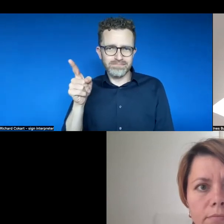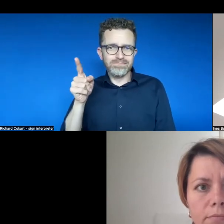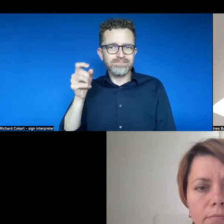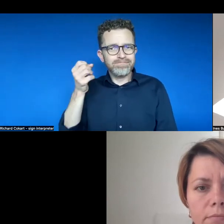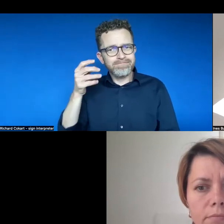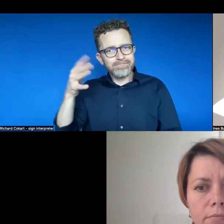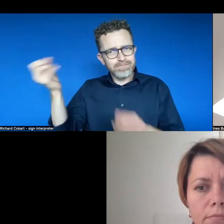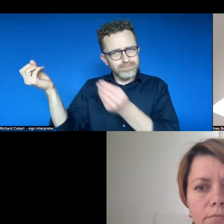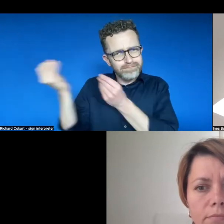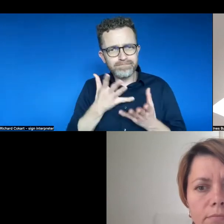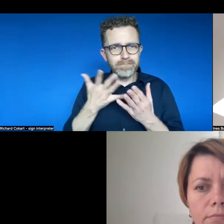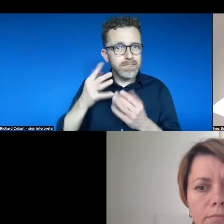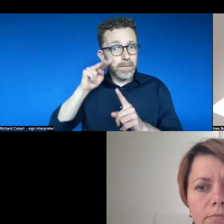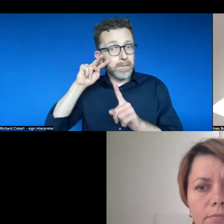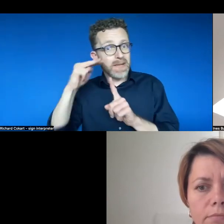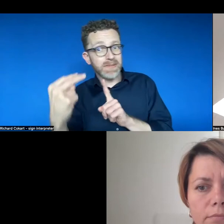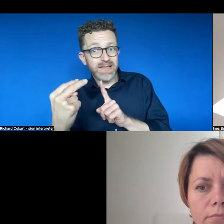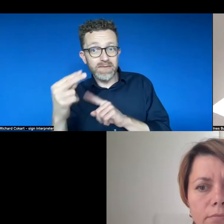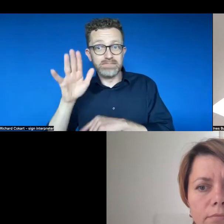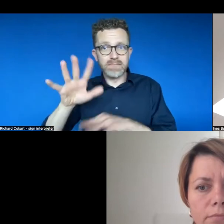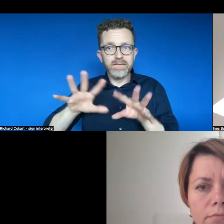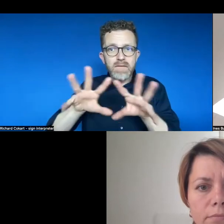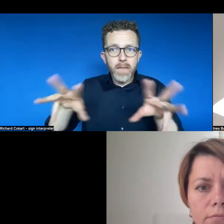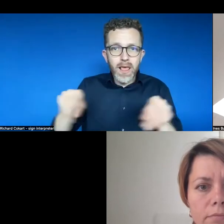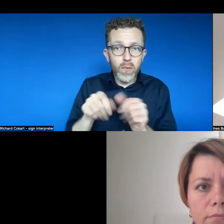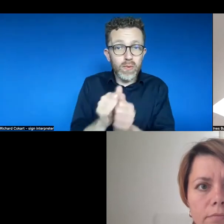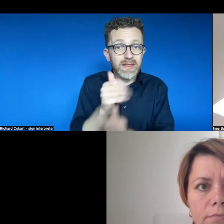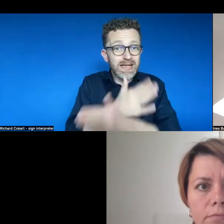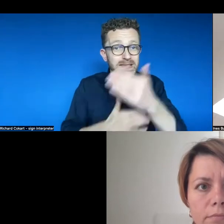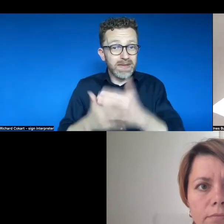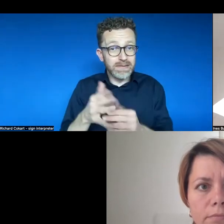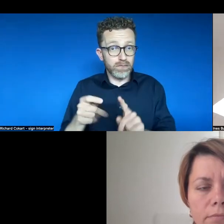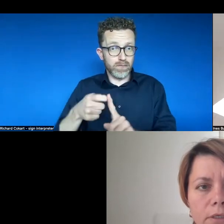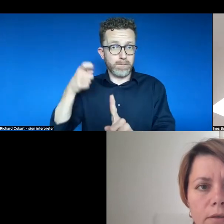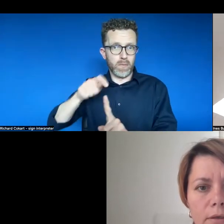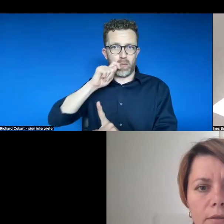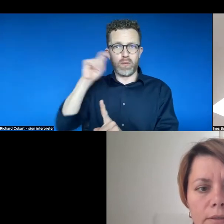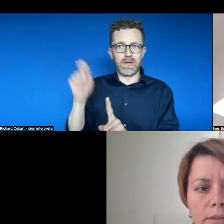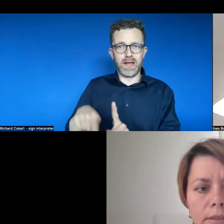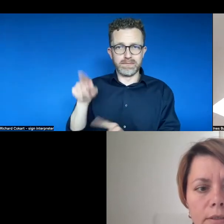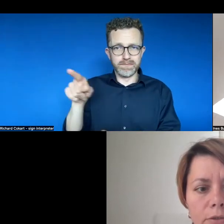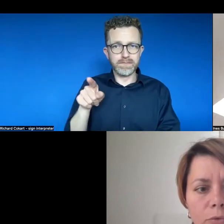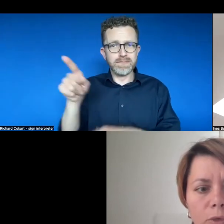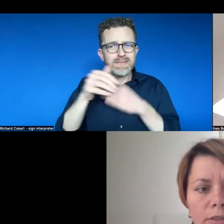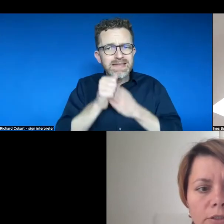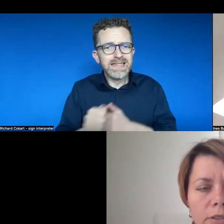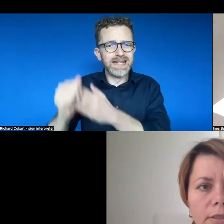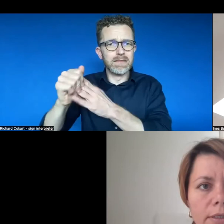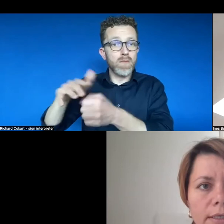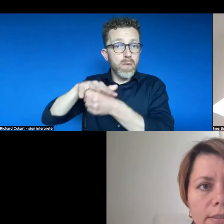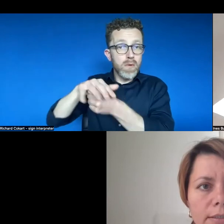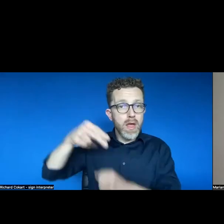families, what is happening at the moment. Please go ahead, Mariana. Thank you so